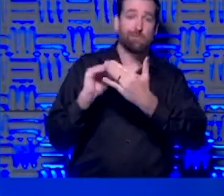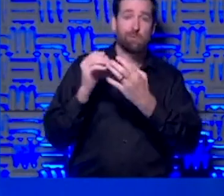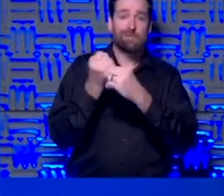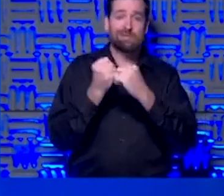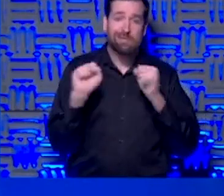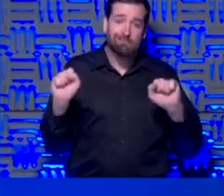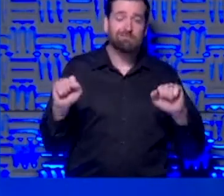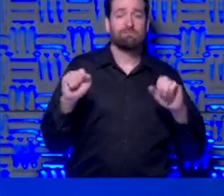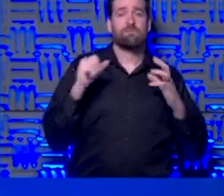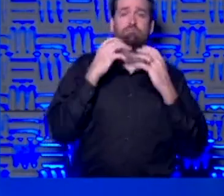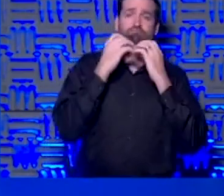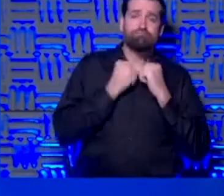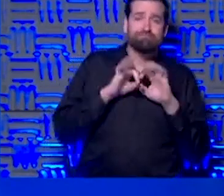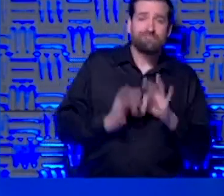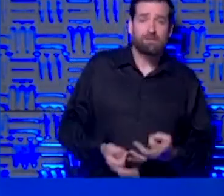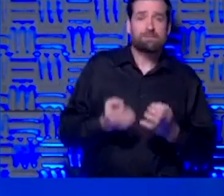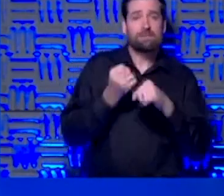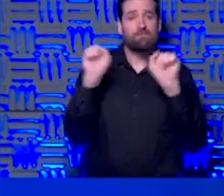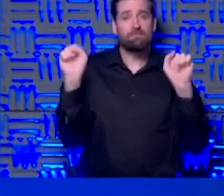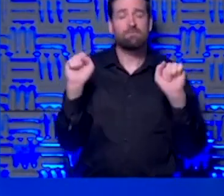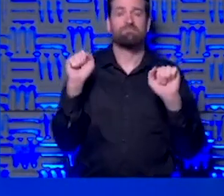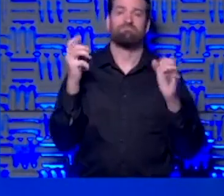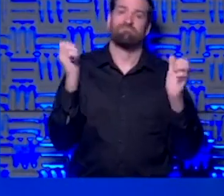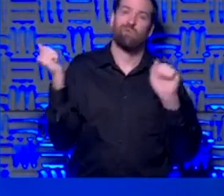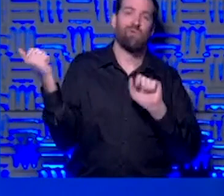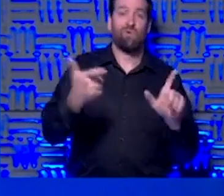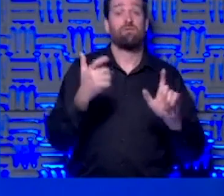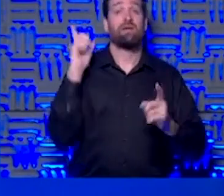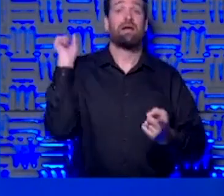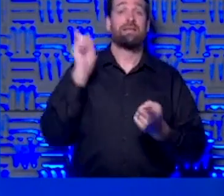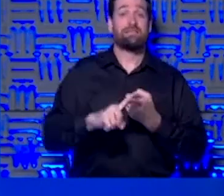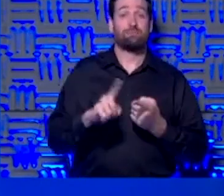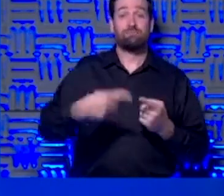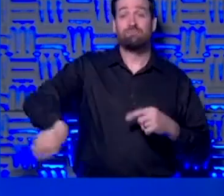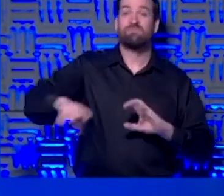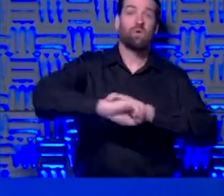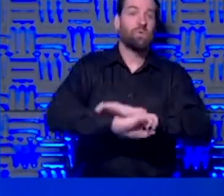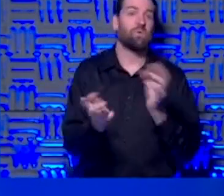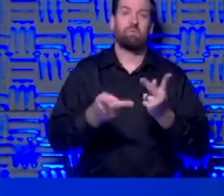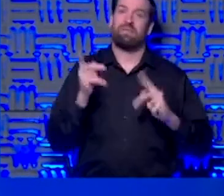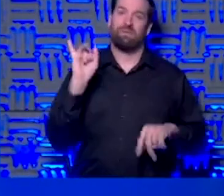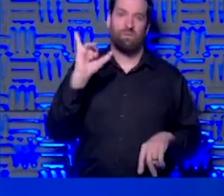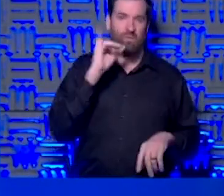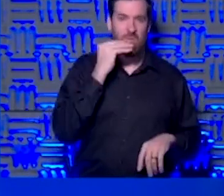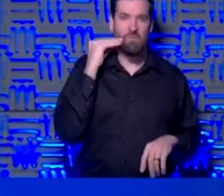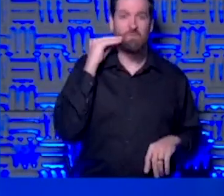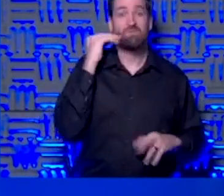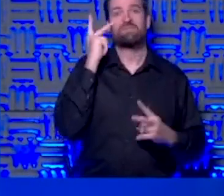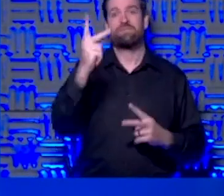loved ones safe, keeps us all safe. Until then, there's no place like home. We'll see you Monday.